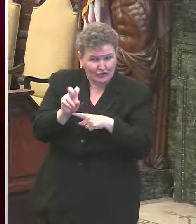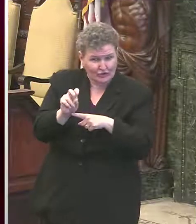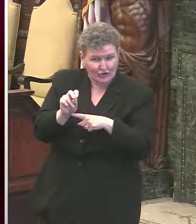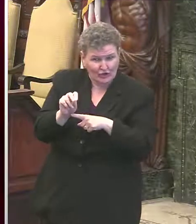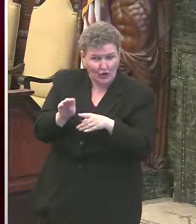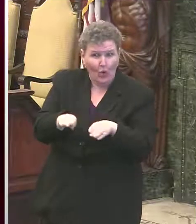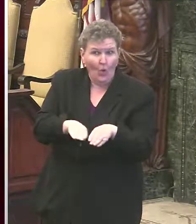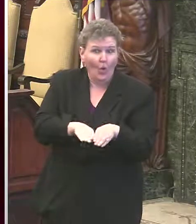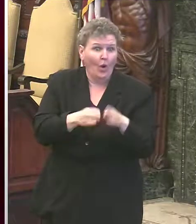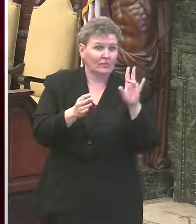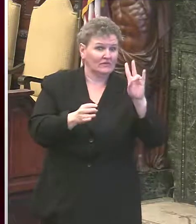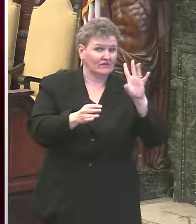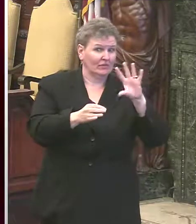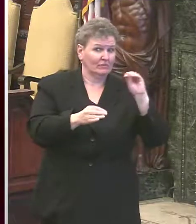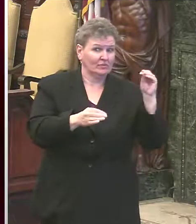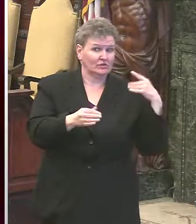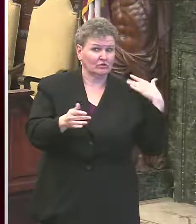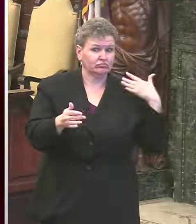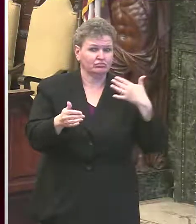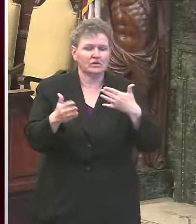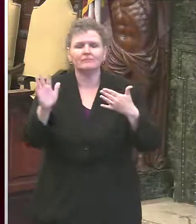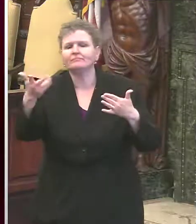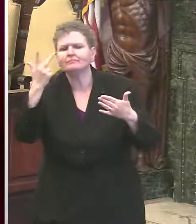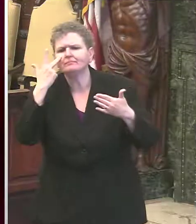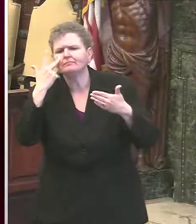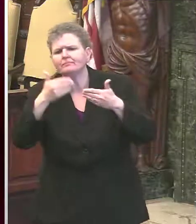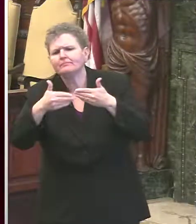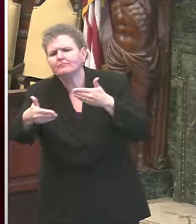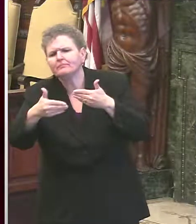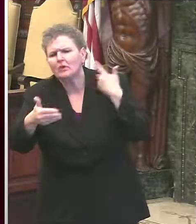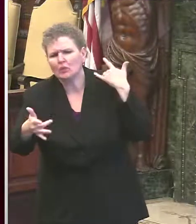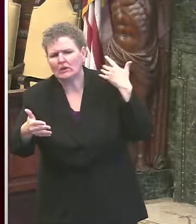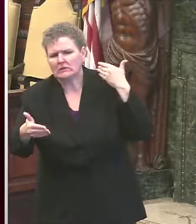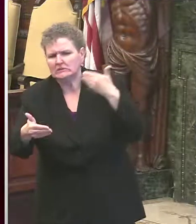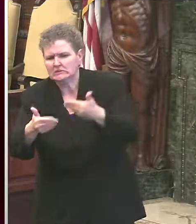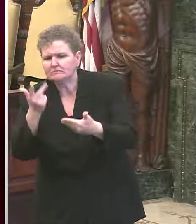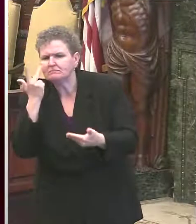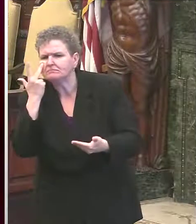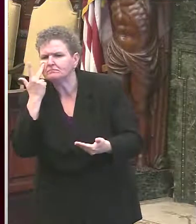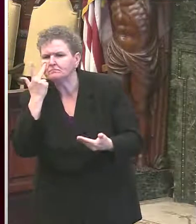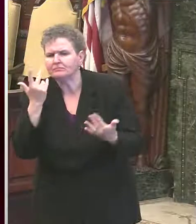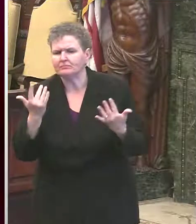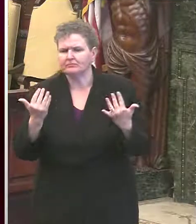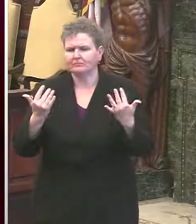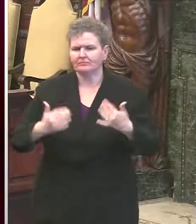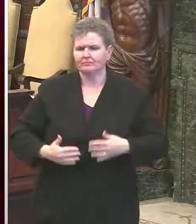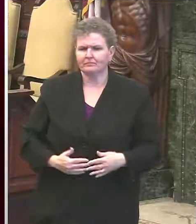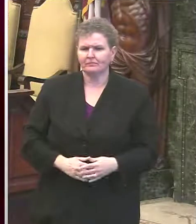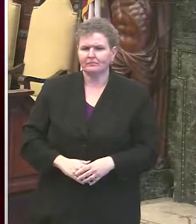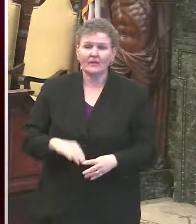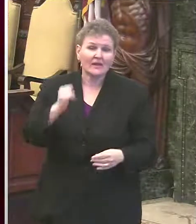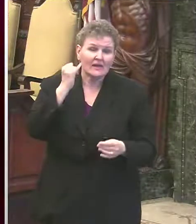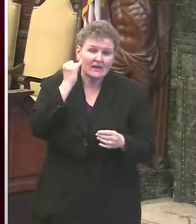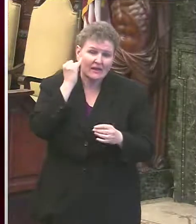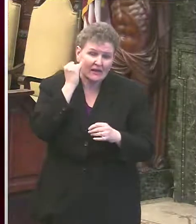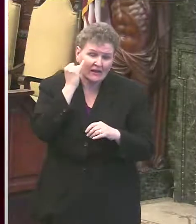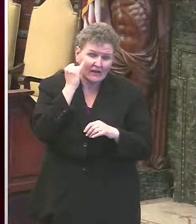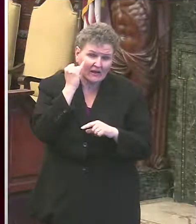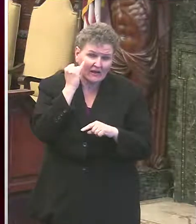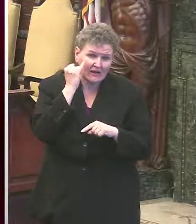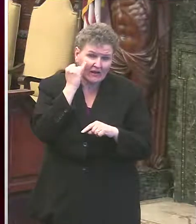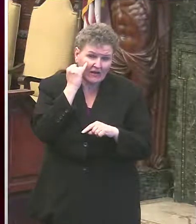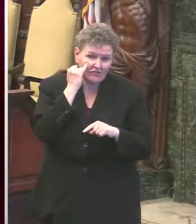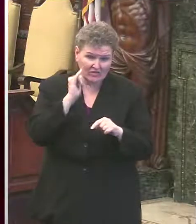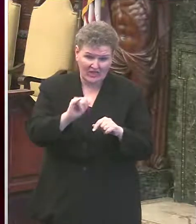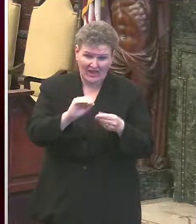that date. Okay, understood. And just to follow up with that, if occupancies do increase